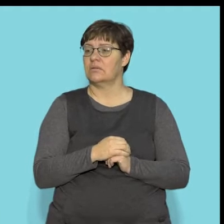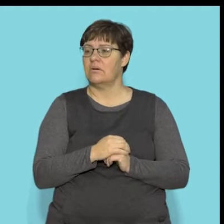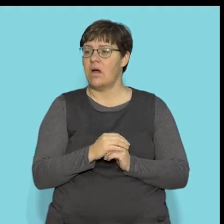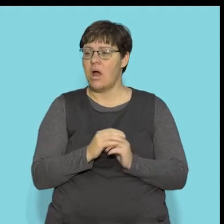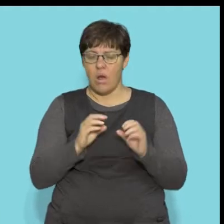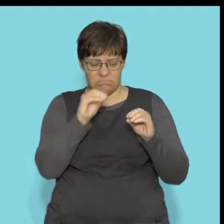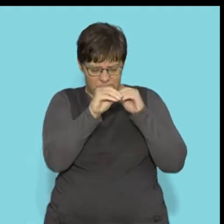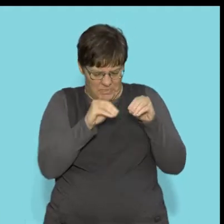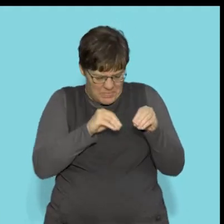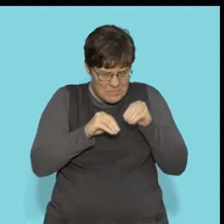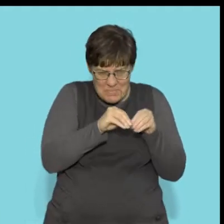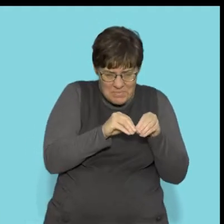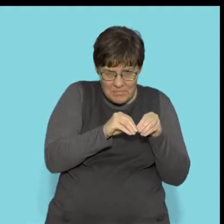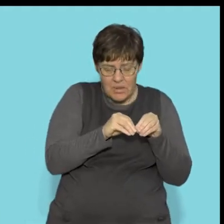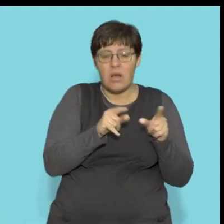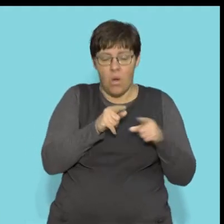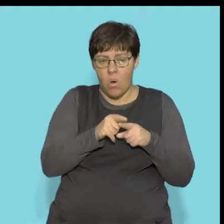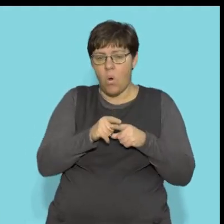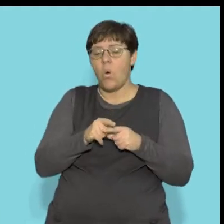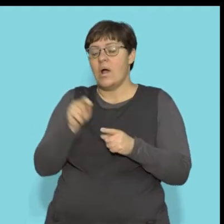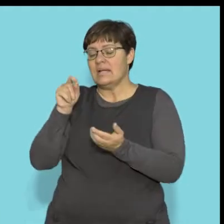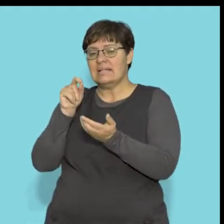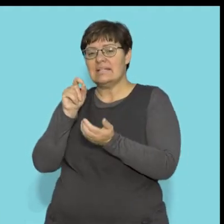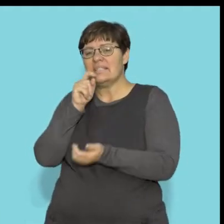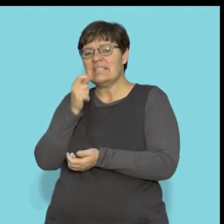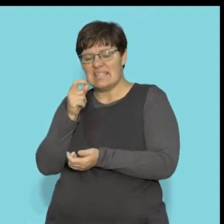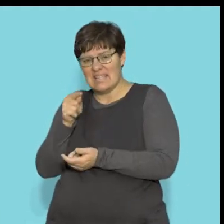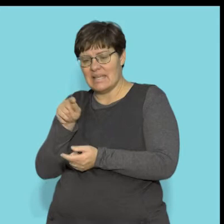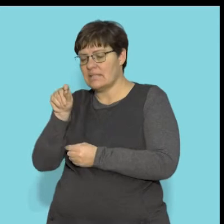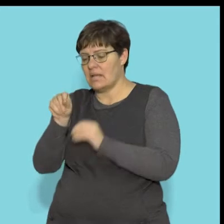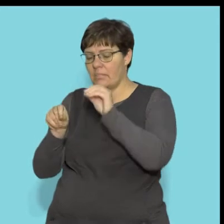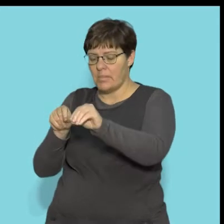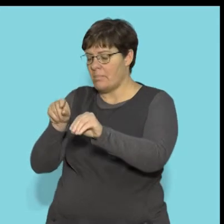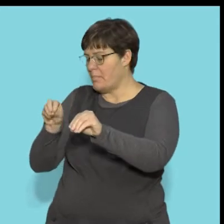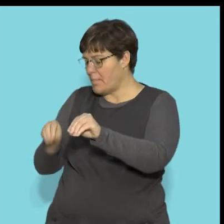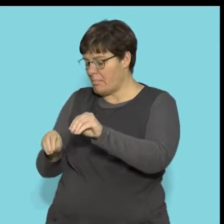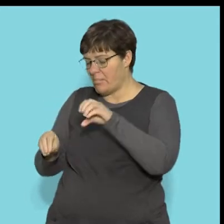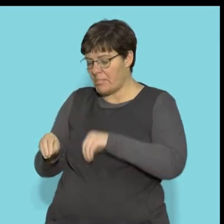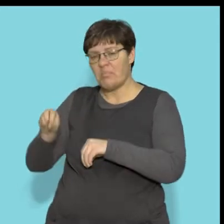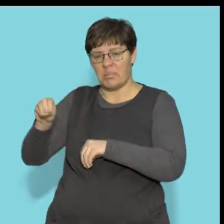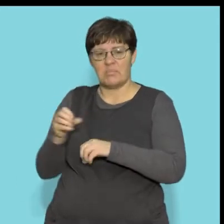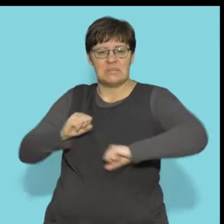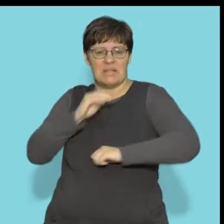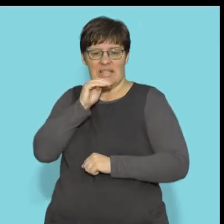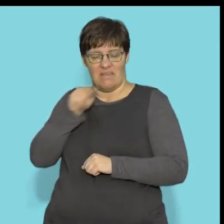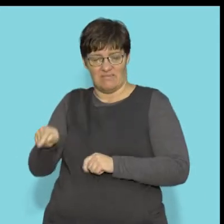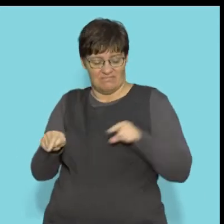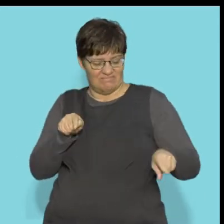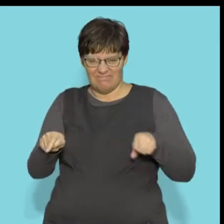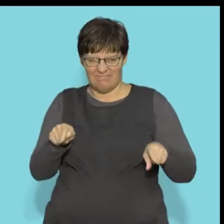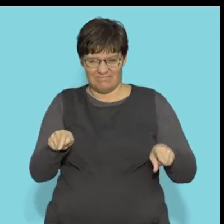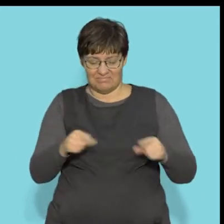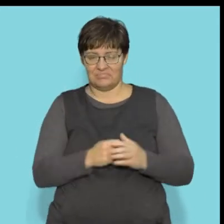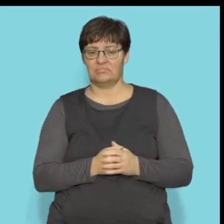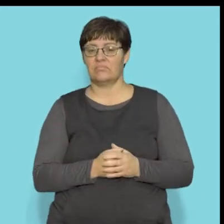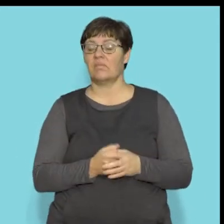as tall as seedlings planted with adequate space between them. So what did she do?